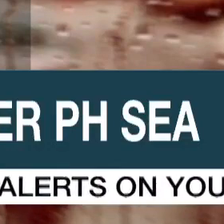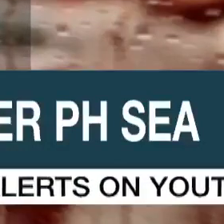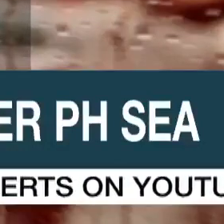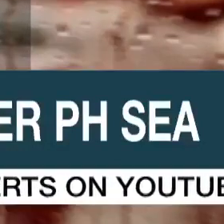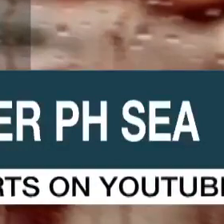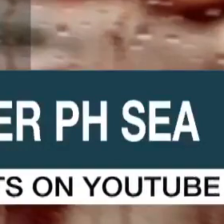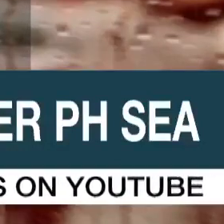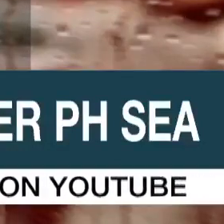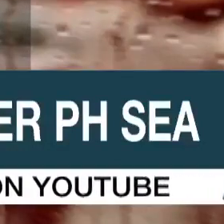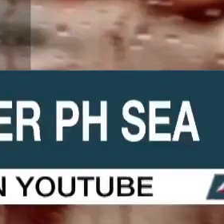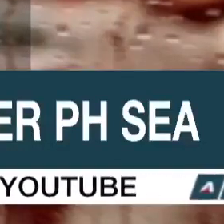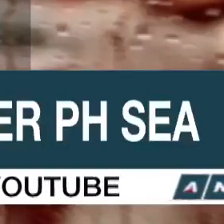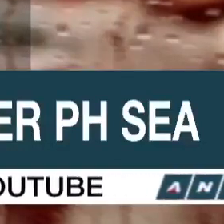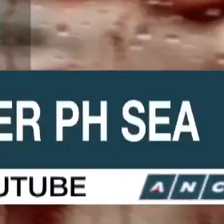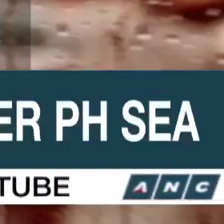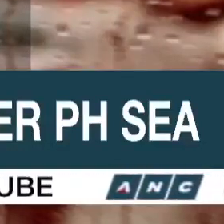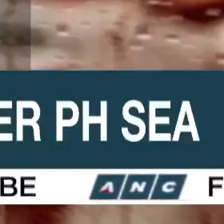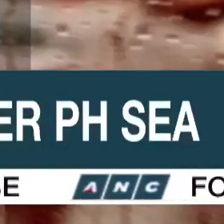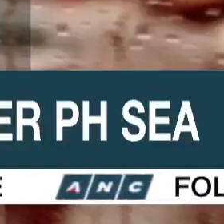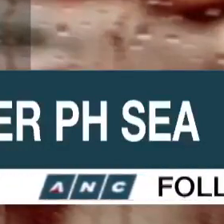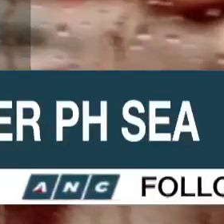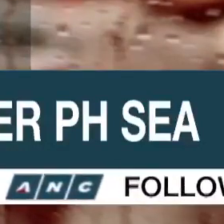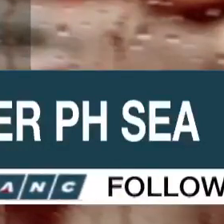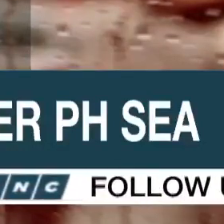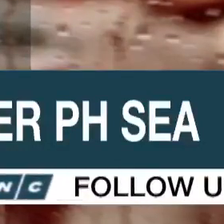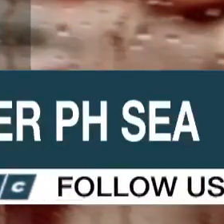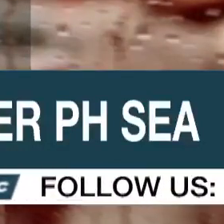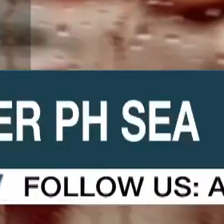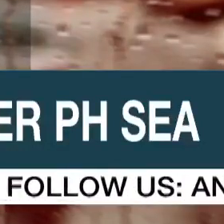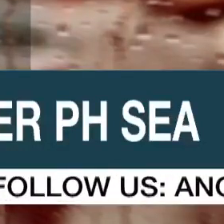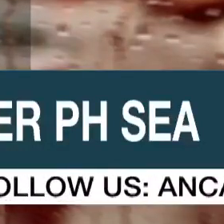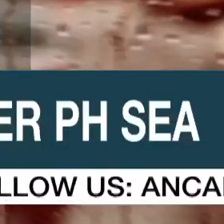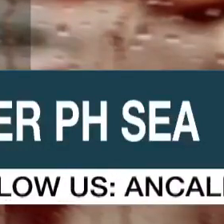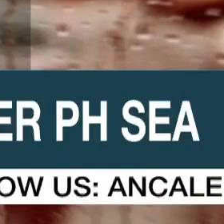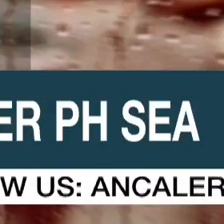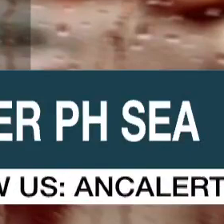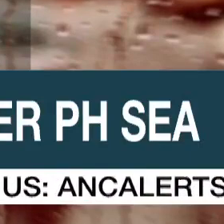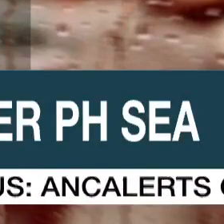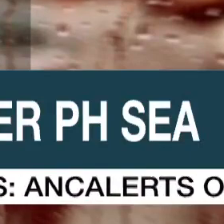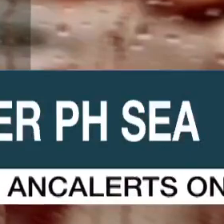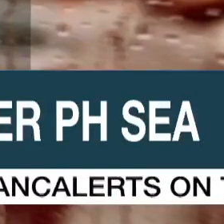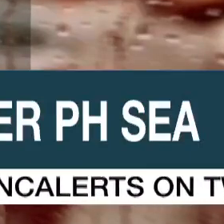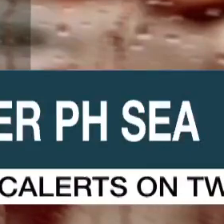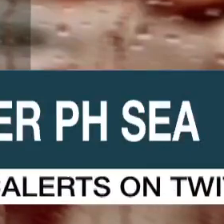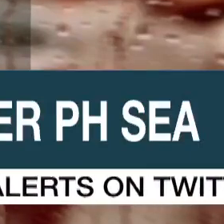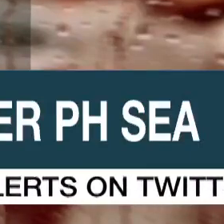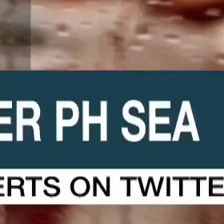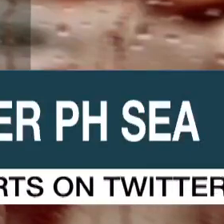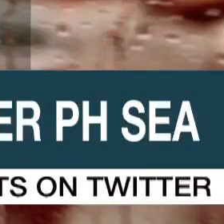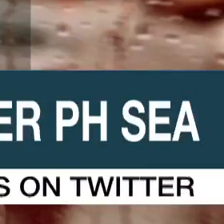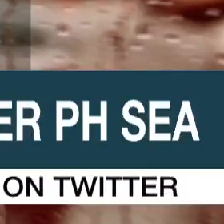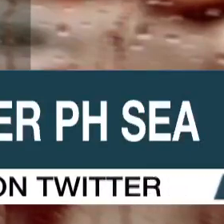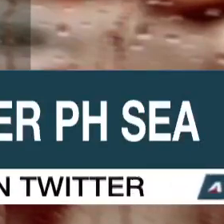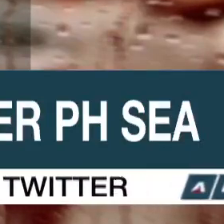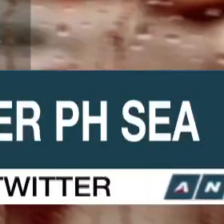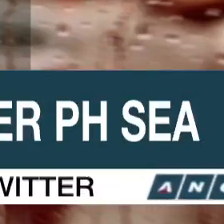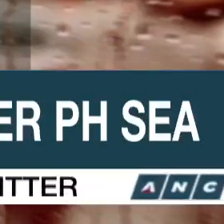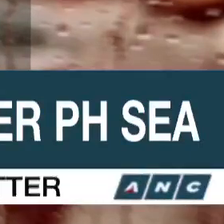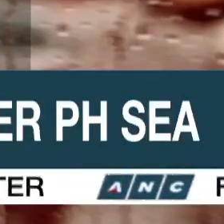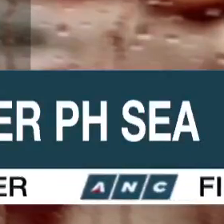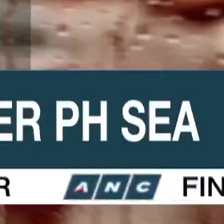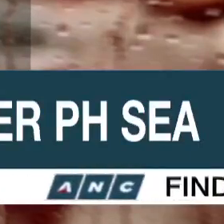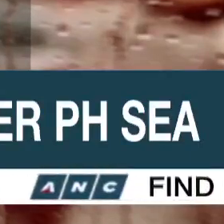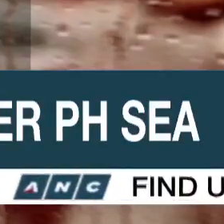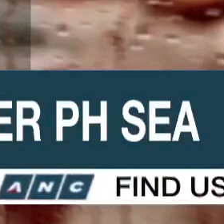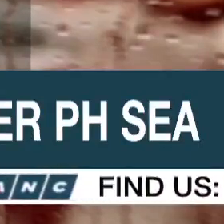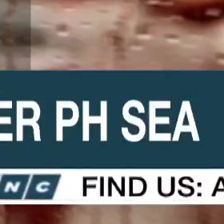Cagayan, including Babuyan Islands, northern and eastern Isabela, Apayao, northeastern Abra, northern Kalinga, and the whole Ilocos